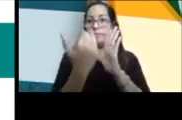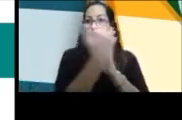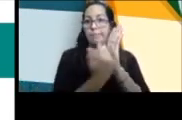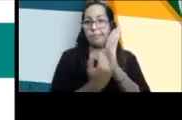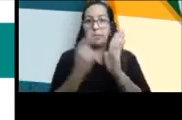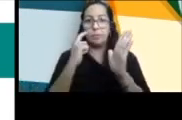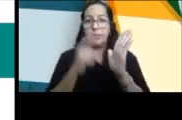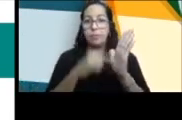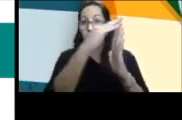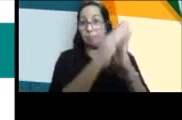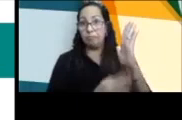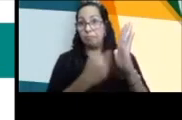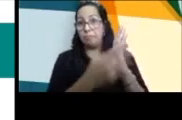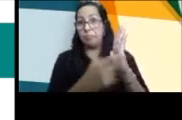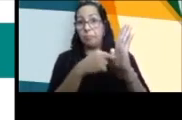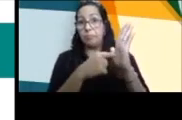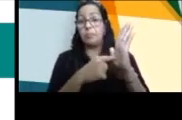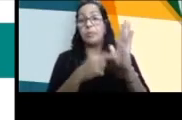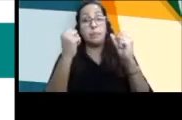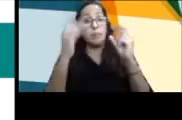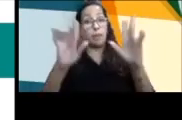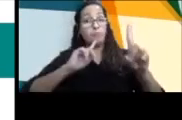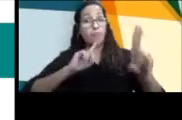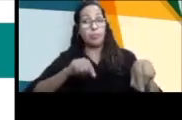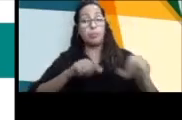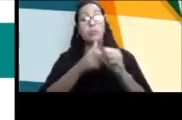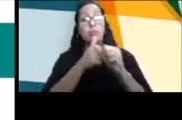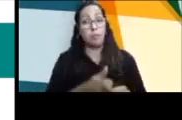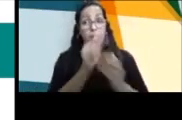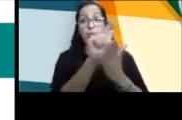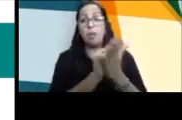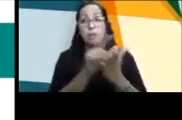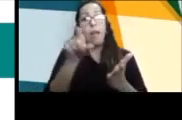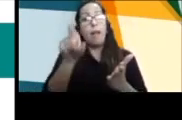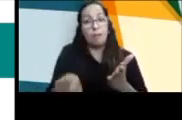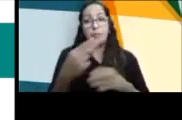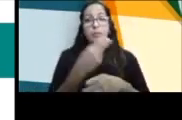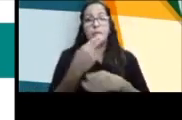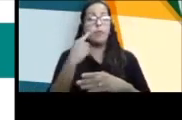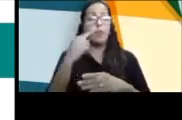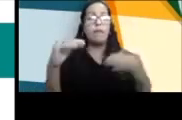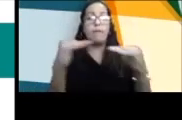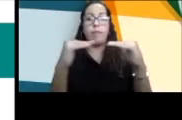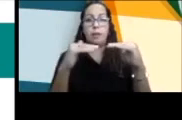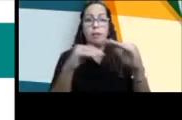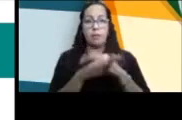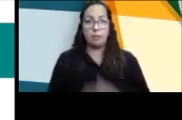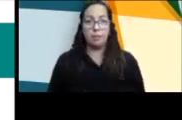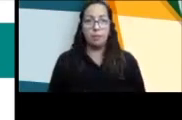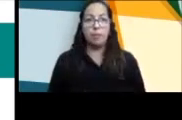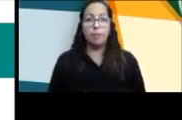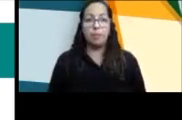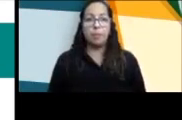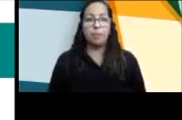the chart, there are many executive orders and laws that impact how fair housing is required.